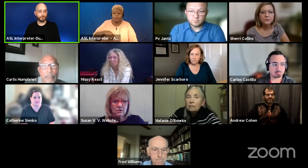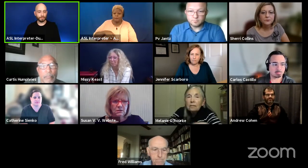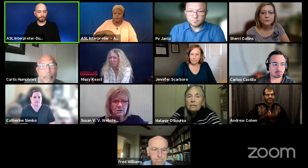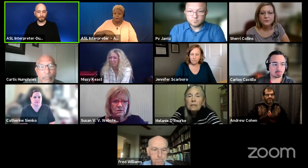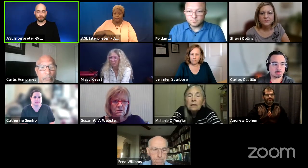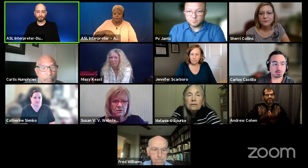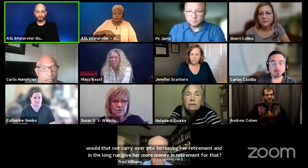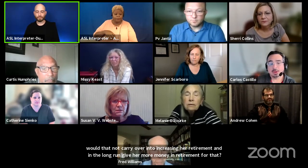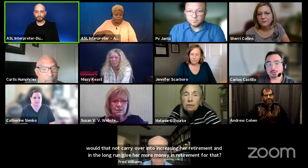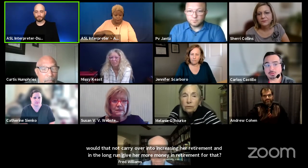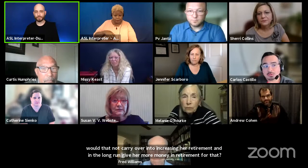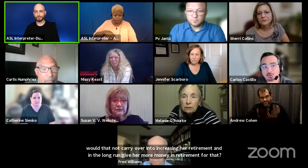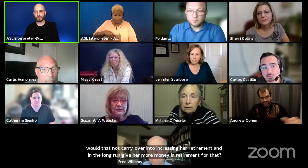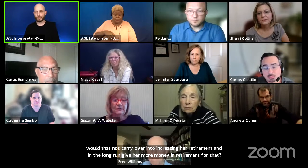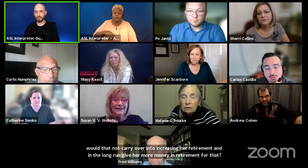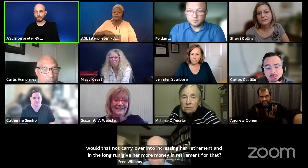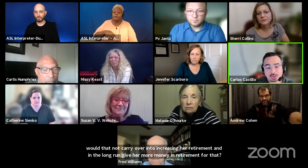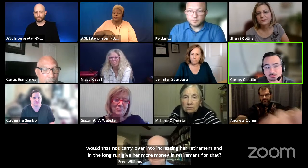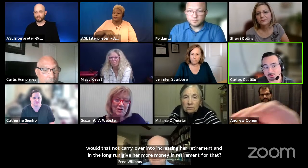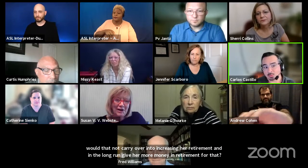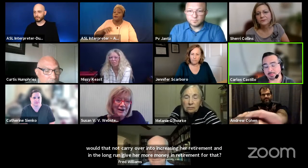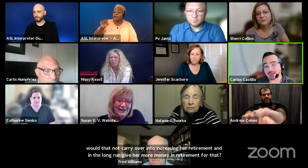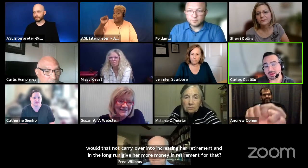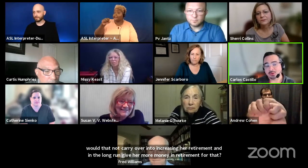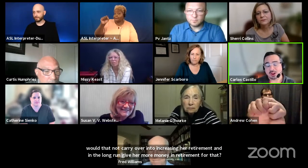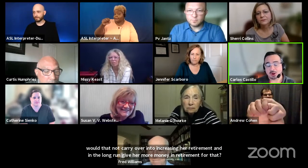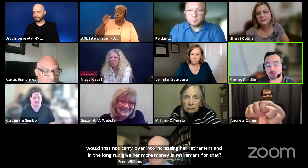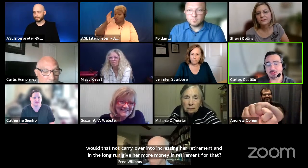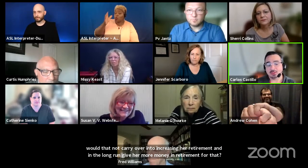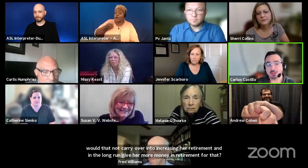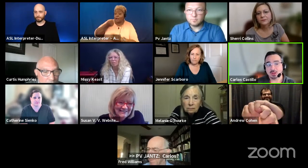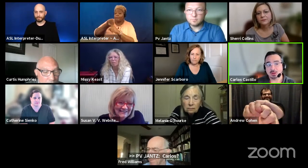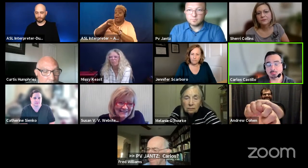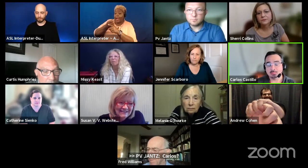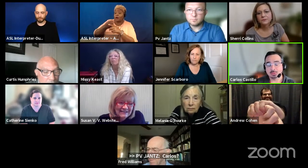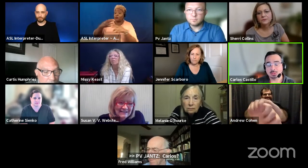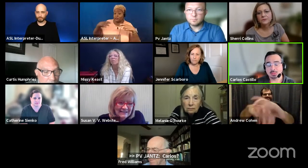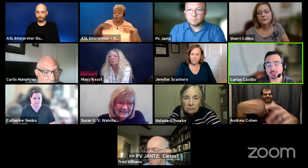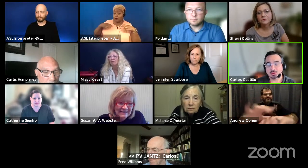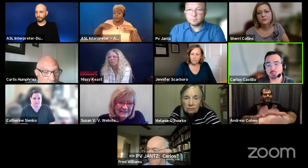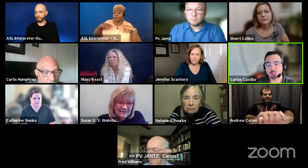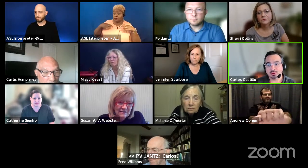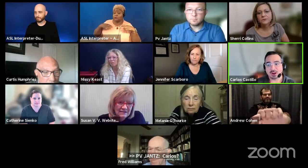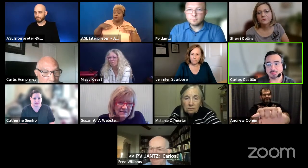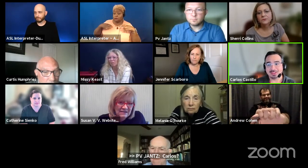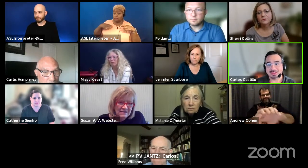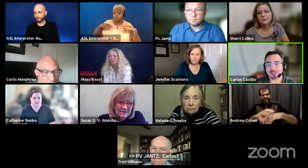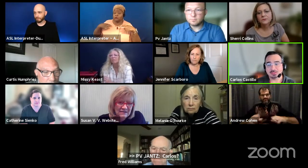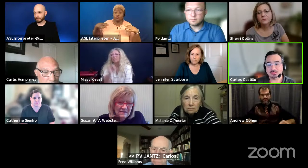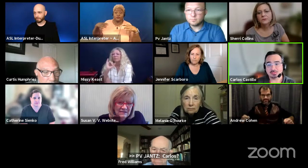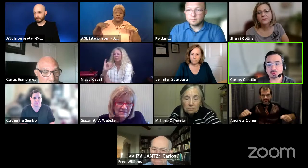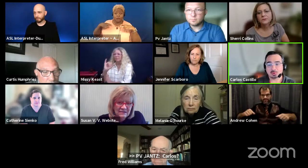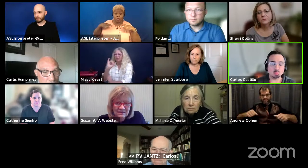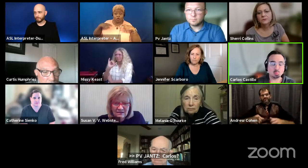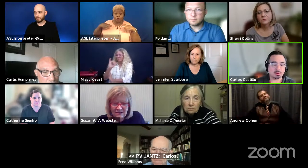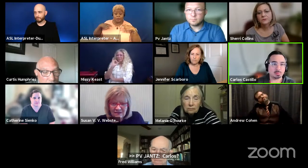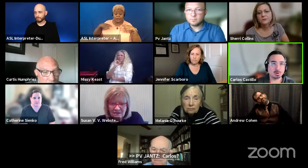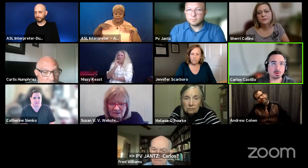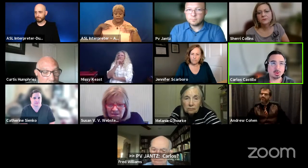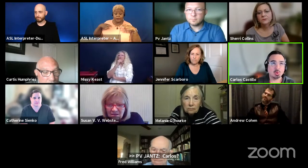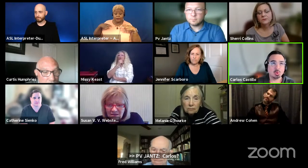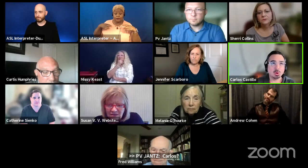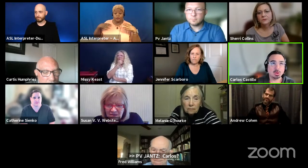Carlos? So yes, it would impact retirement. The retirement is, or